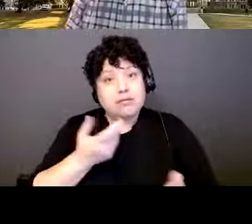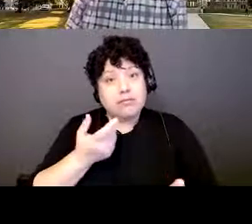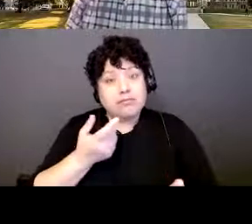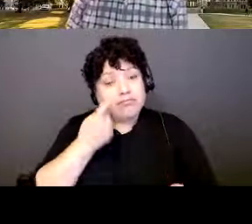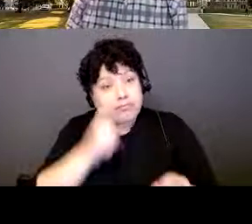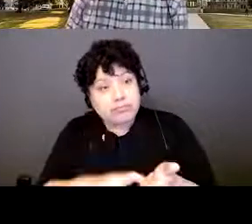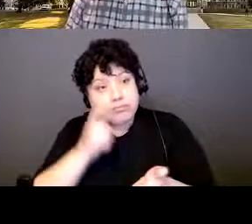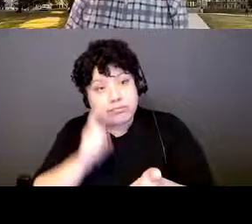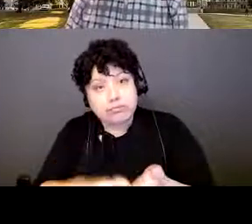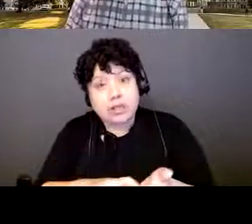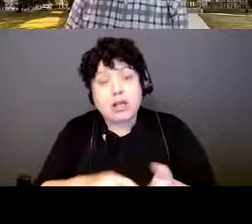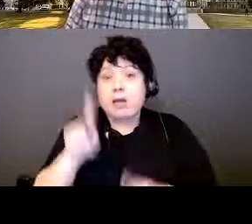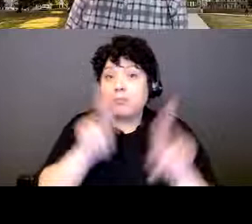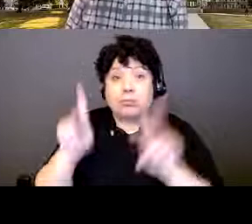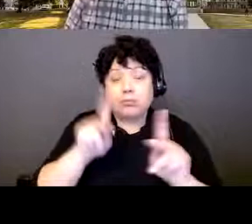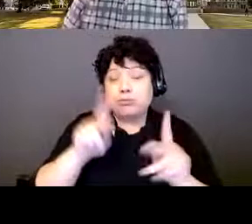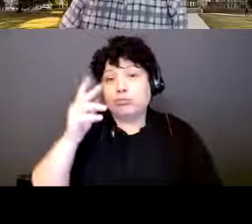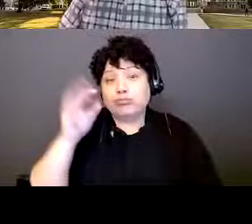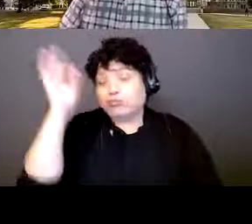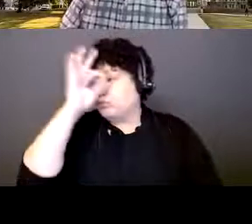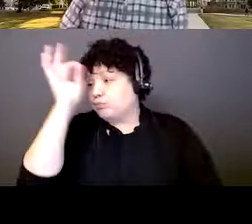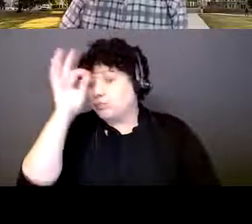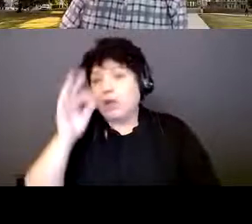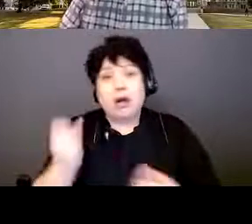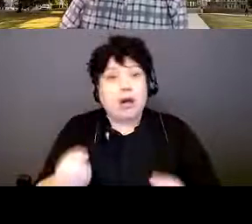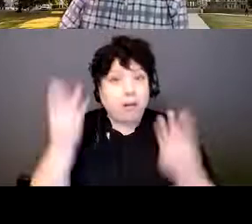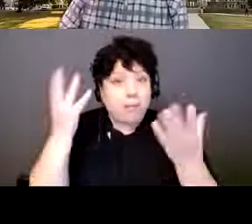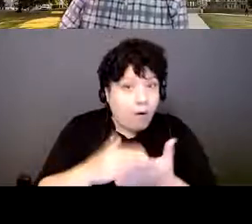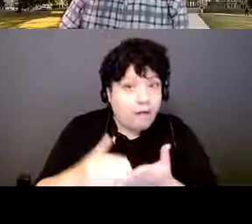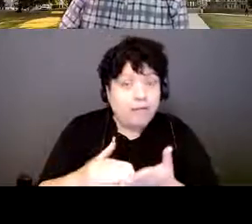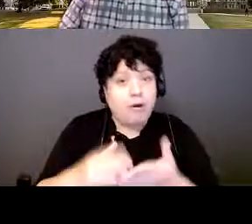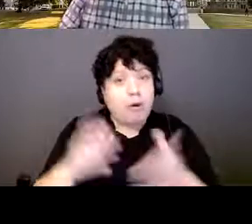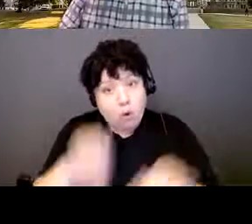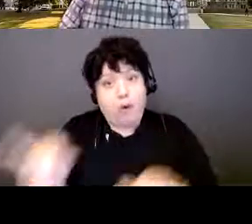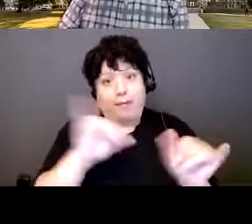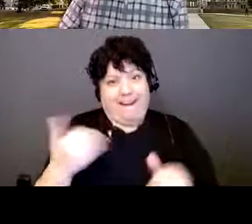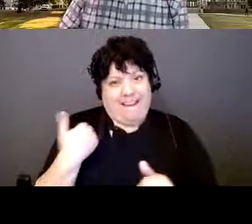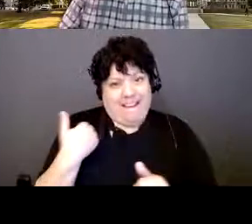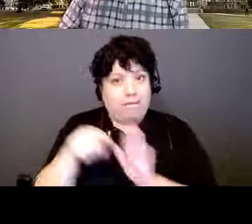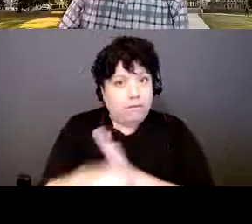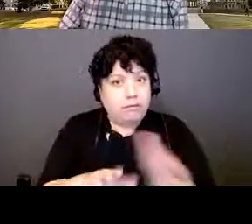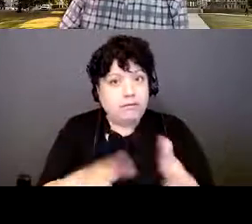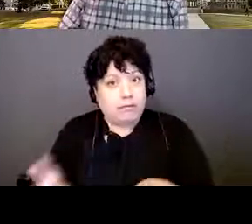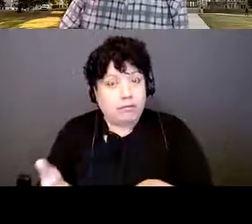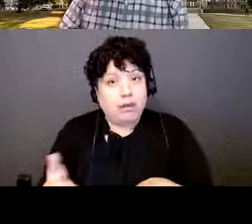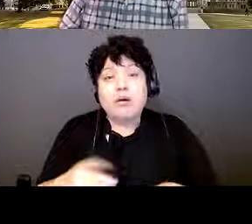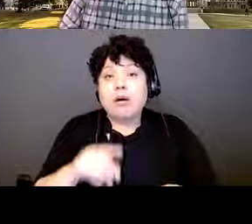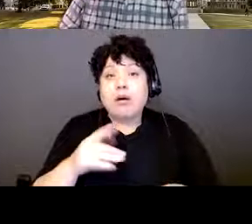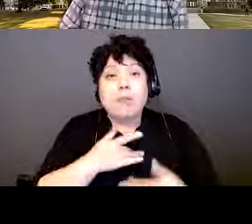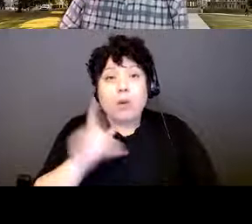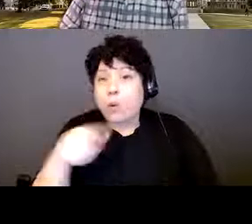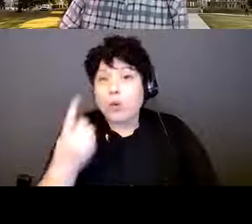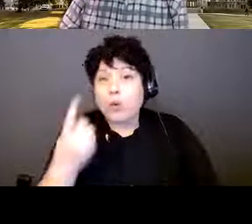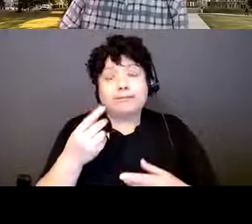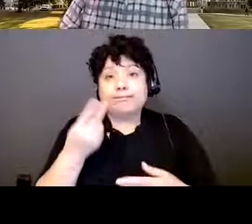how commonly these deaths are taking place, because often we only know what's happening in local stories. There's a